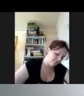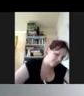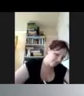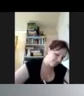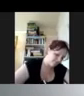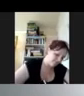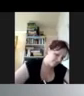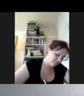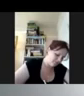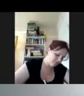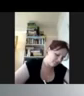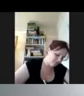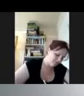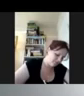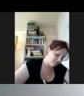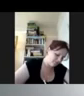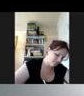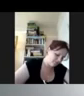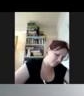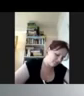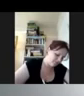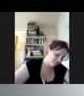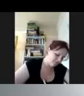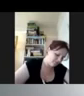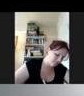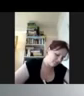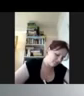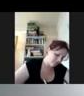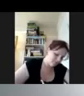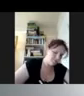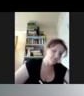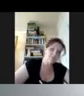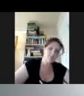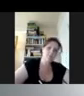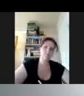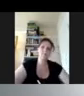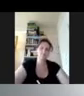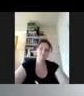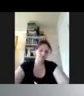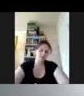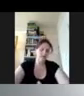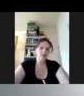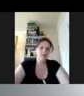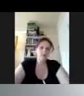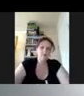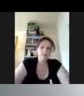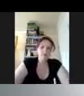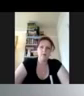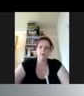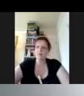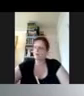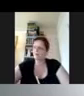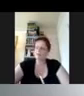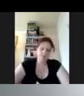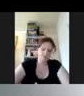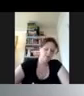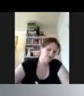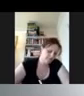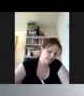people to pop in that they might need a break or they might need to step away from the computer just for a few minutes without having to verbalize